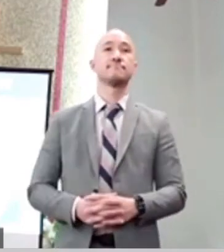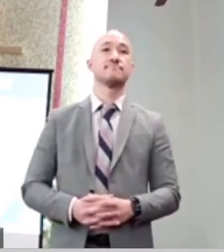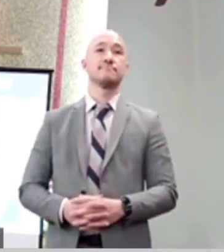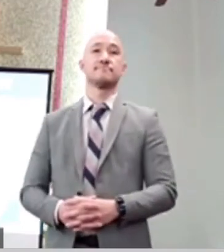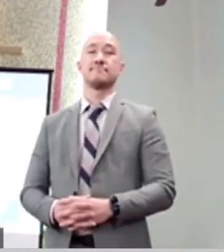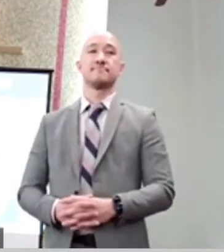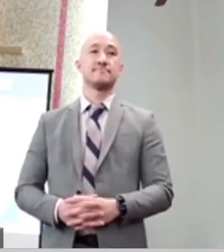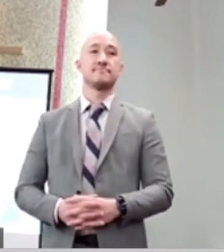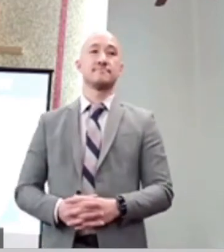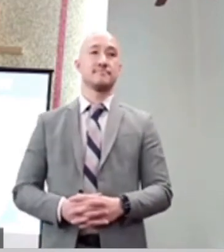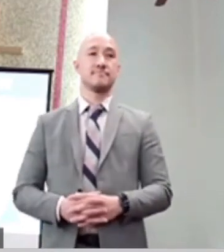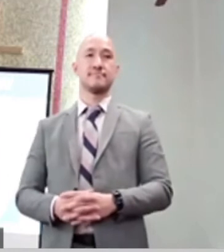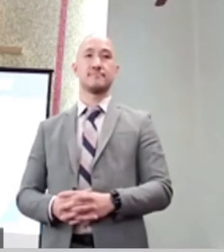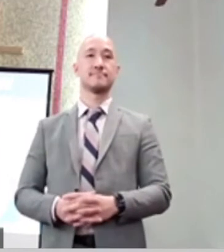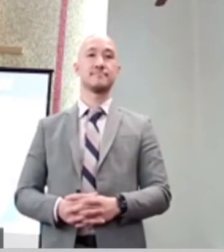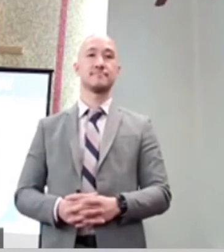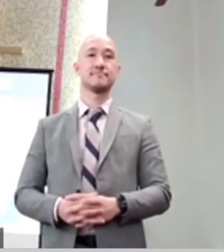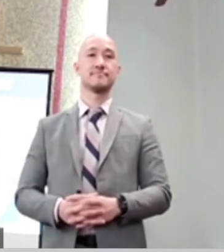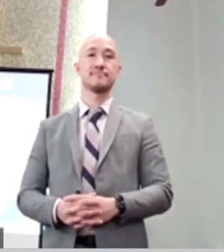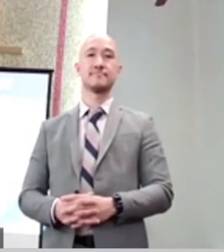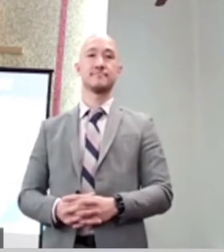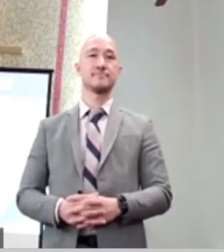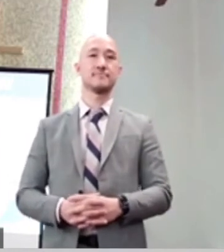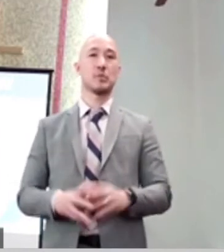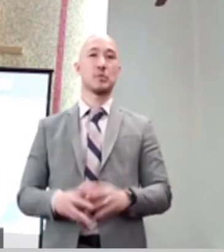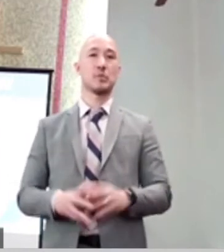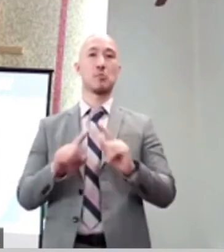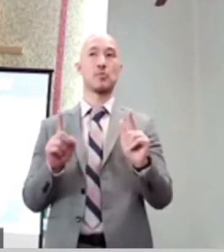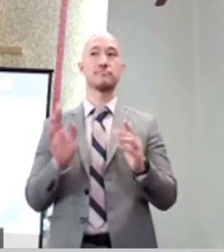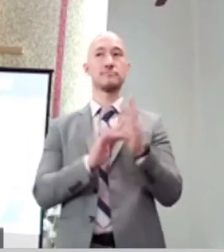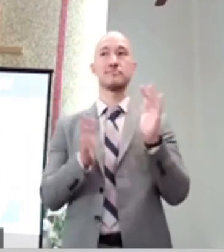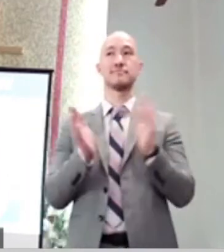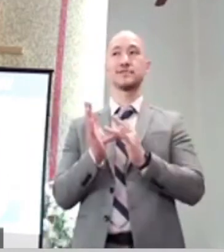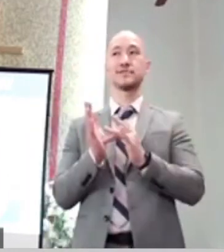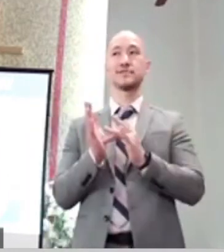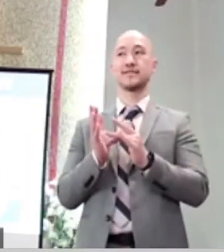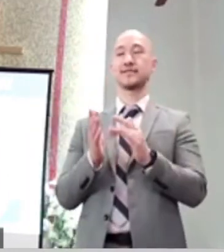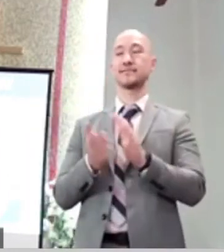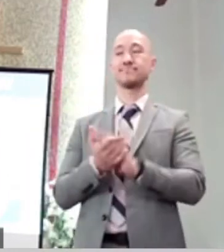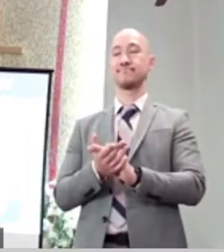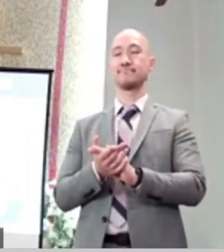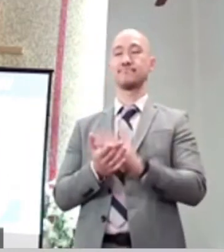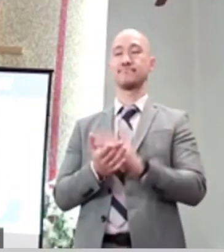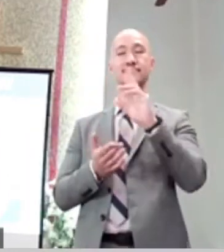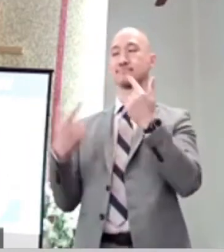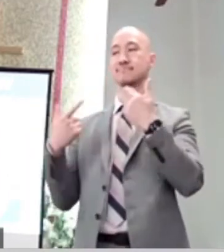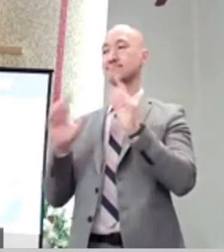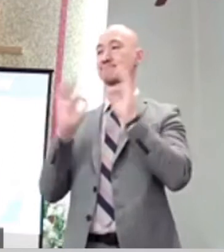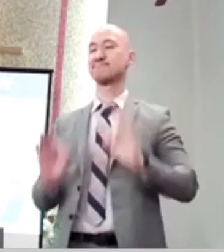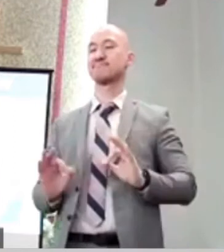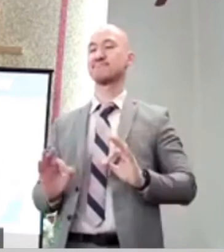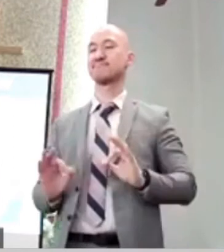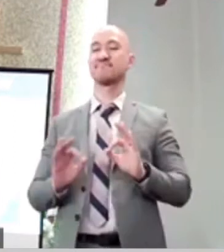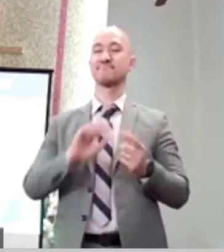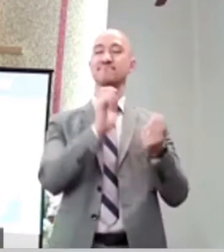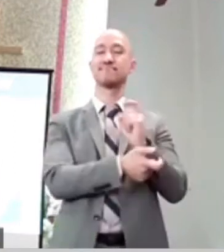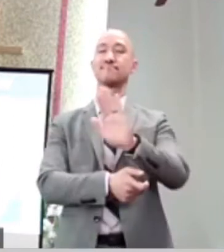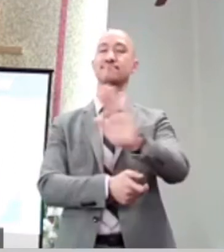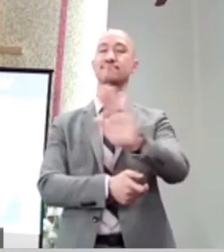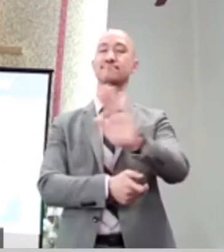Not even these party poopers could kill his mood at the time with Matthew. But Jesus has a